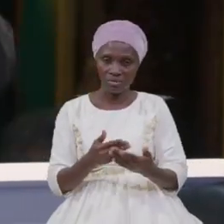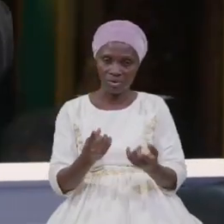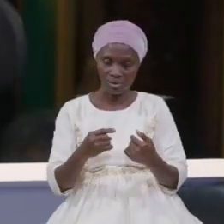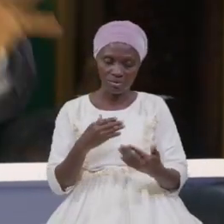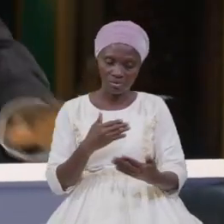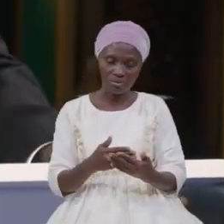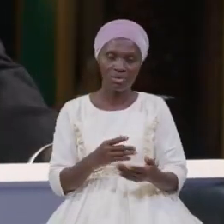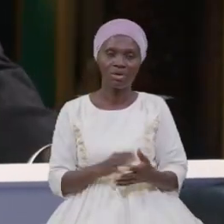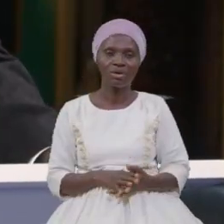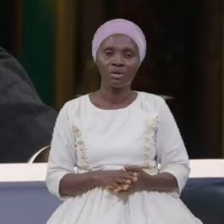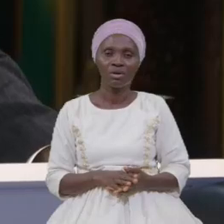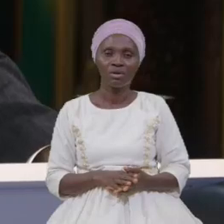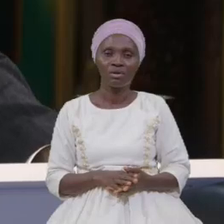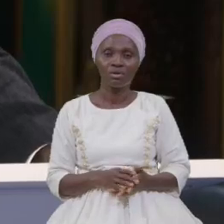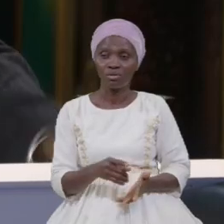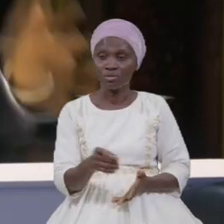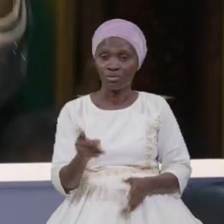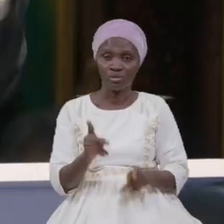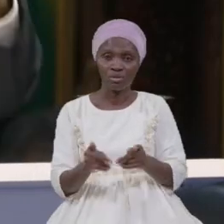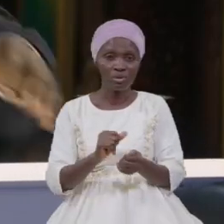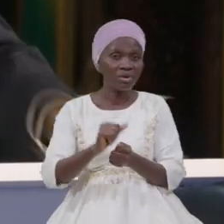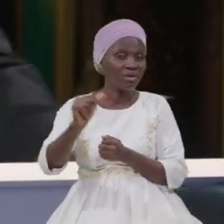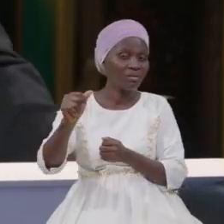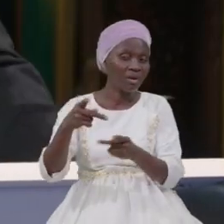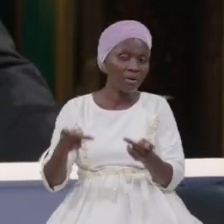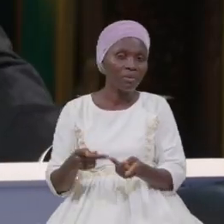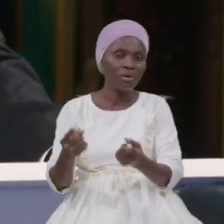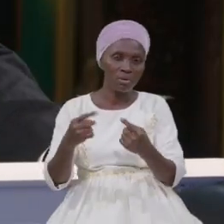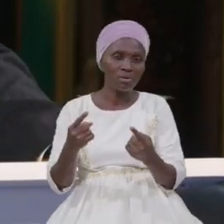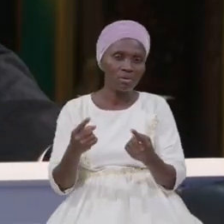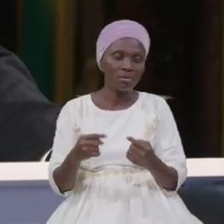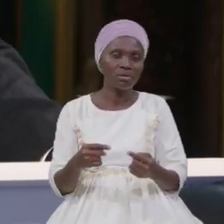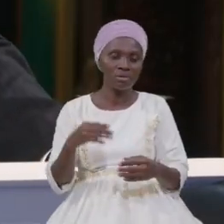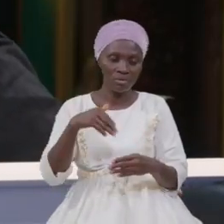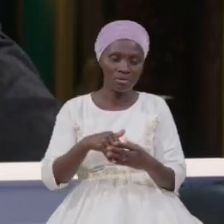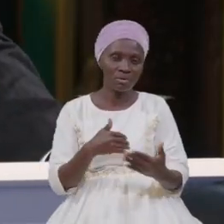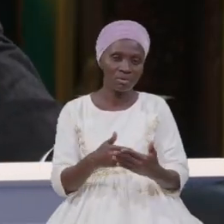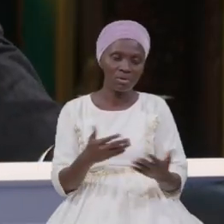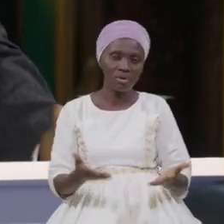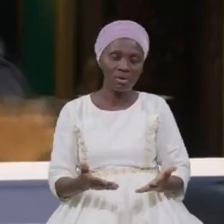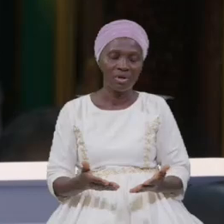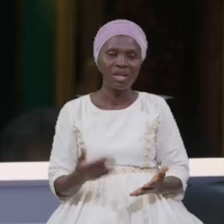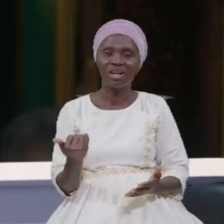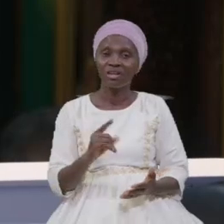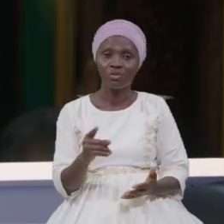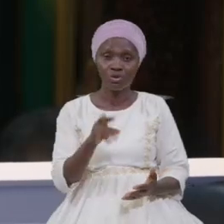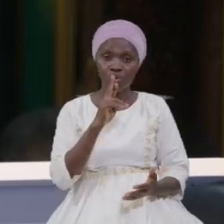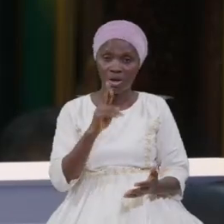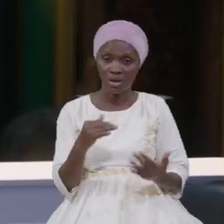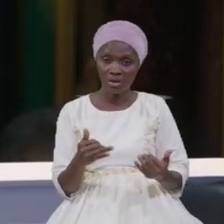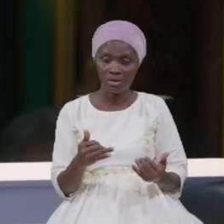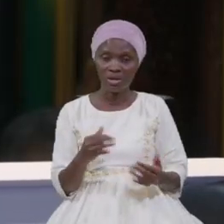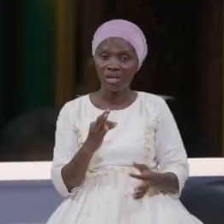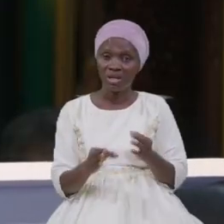you at the far back, please come closer as well. Wherever you are, if the counselors have not reached